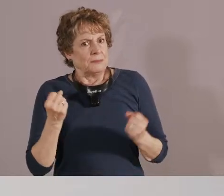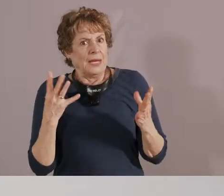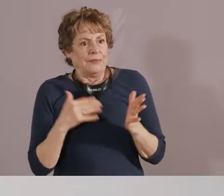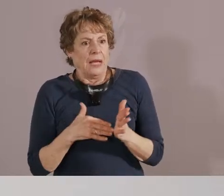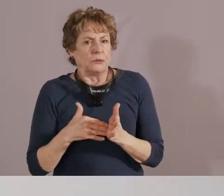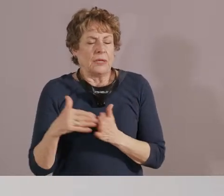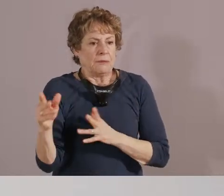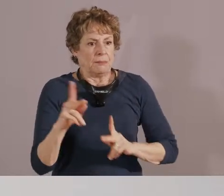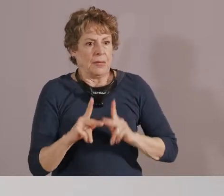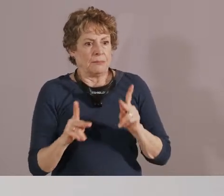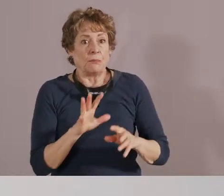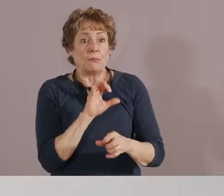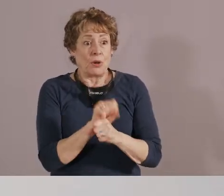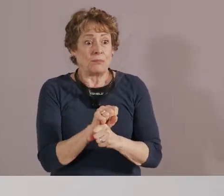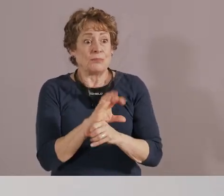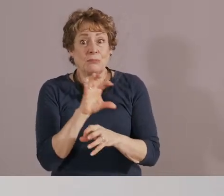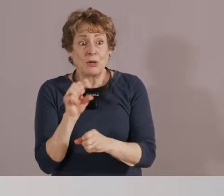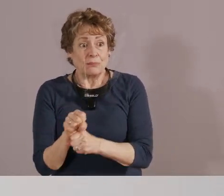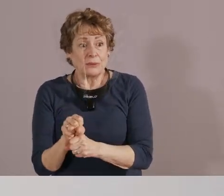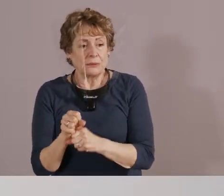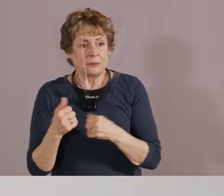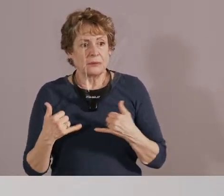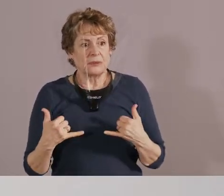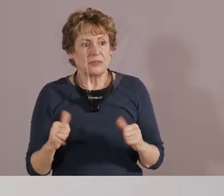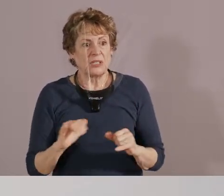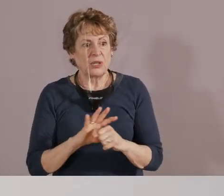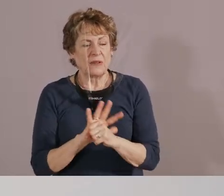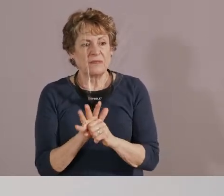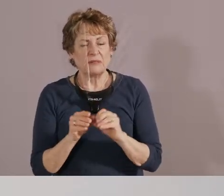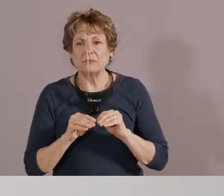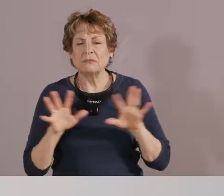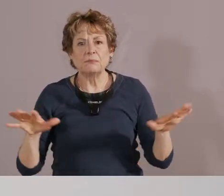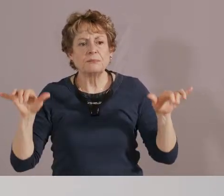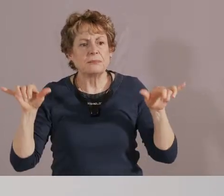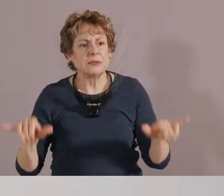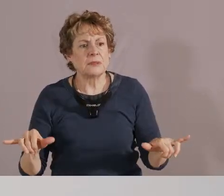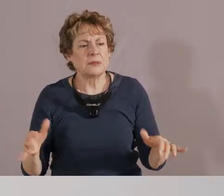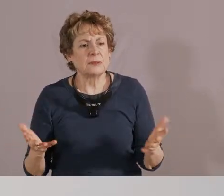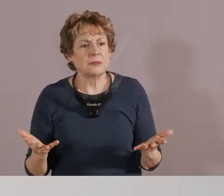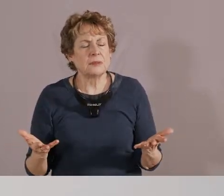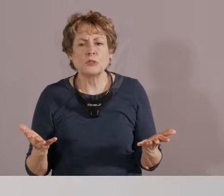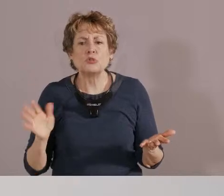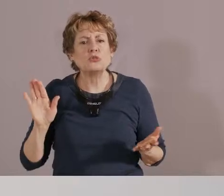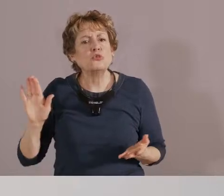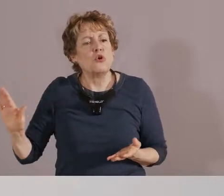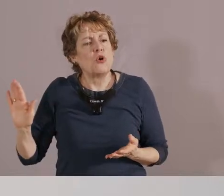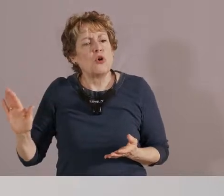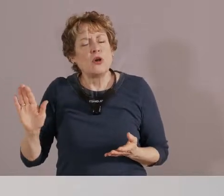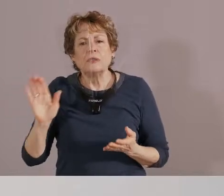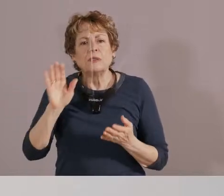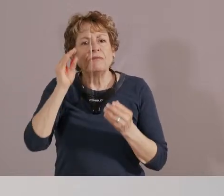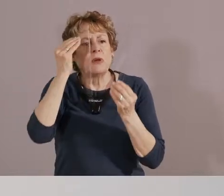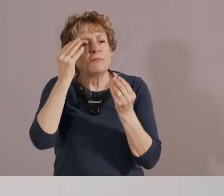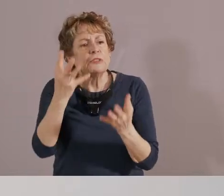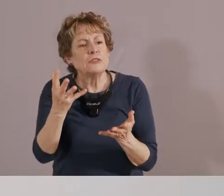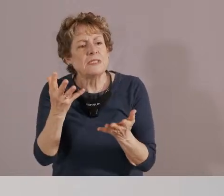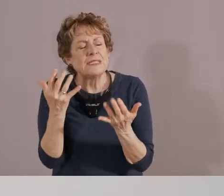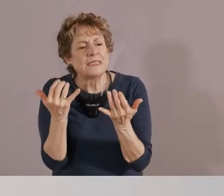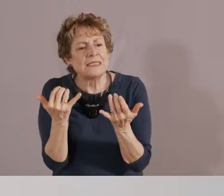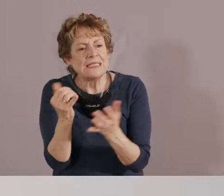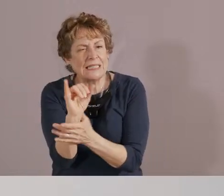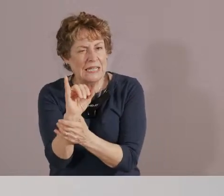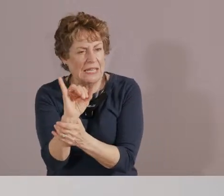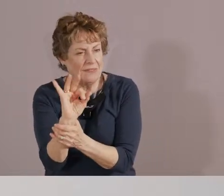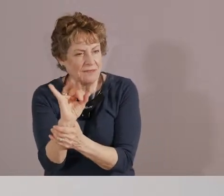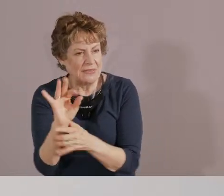COVID is still widespread. So what is the guidance if you test positive for COVID before your vaccine